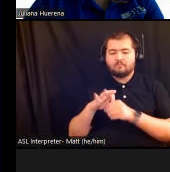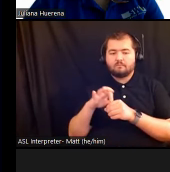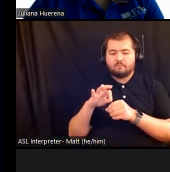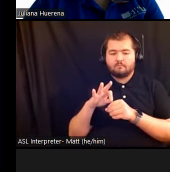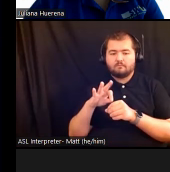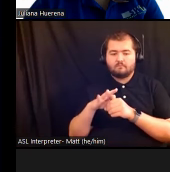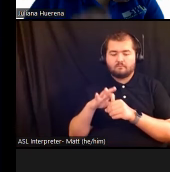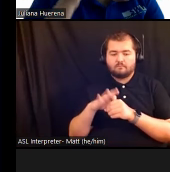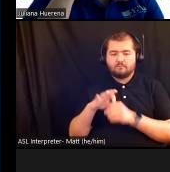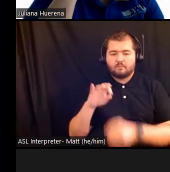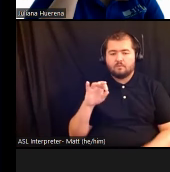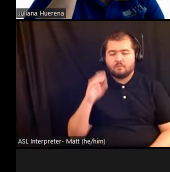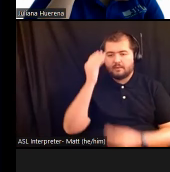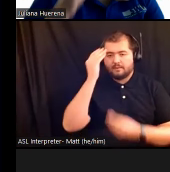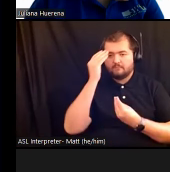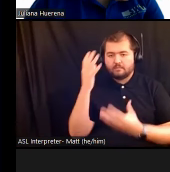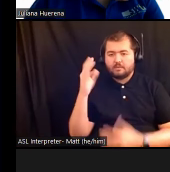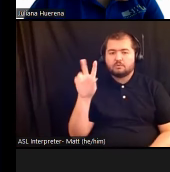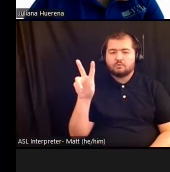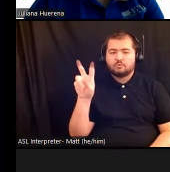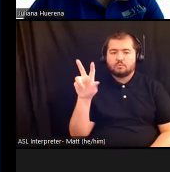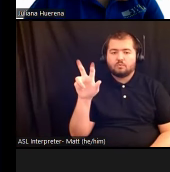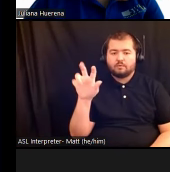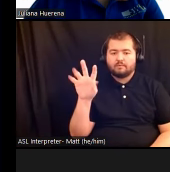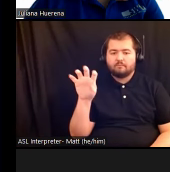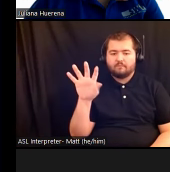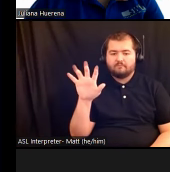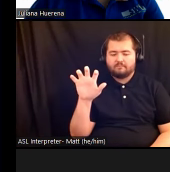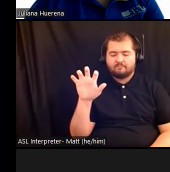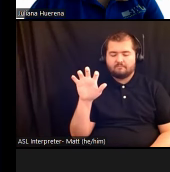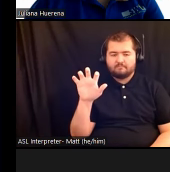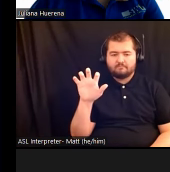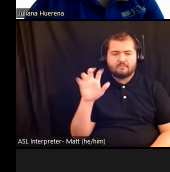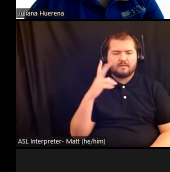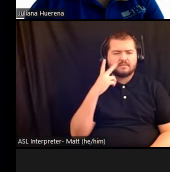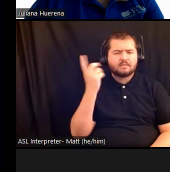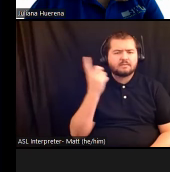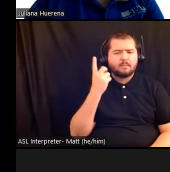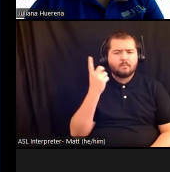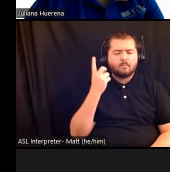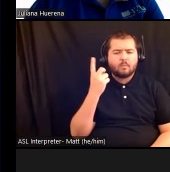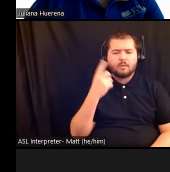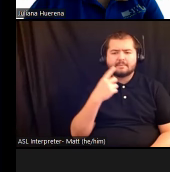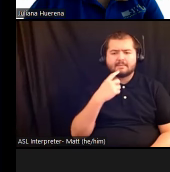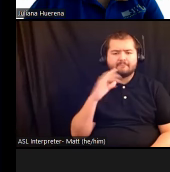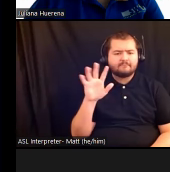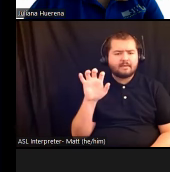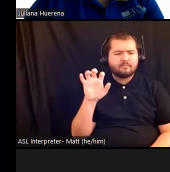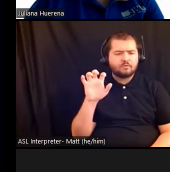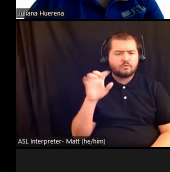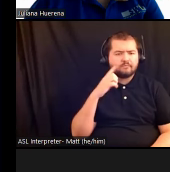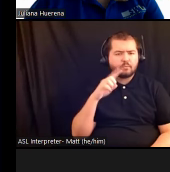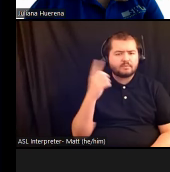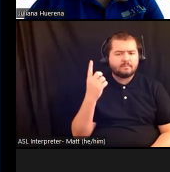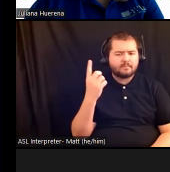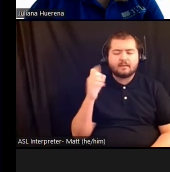have vote information, 200, 300, 400, and 500. And I just saw, Bill, someone said 500.